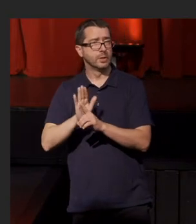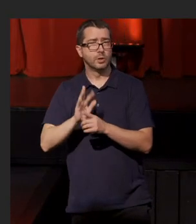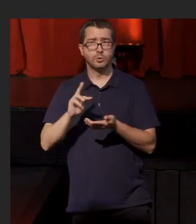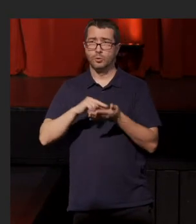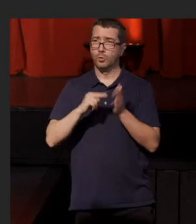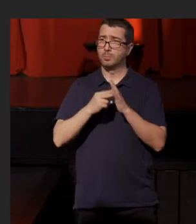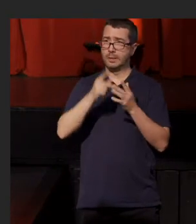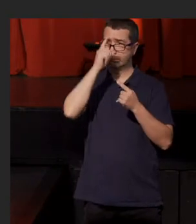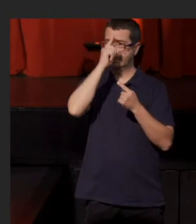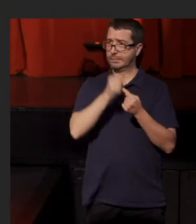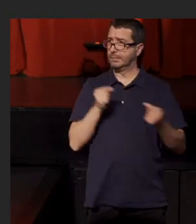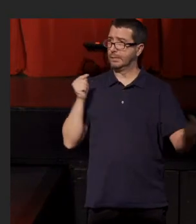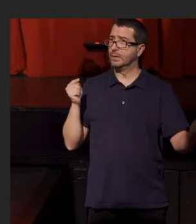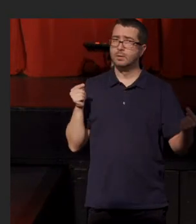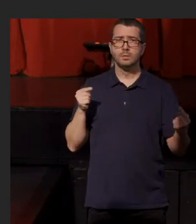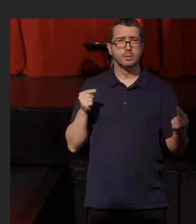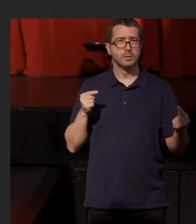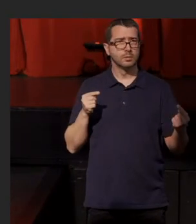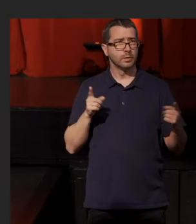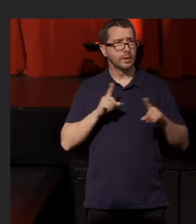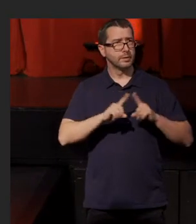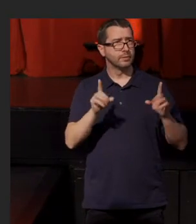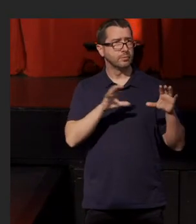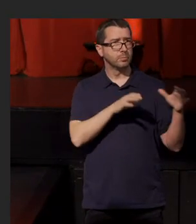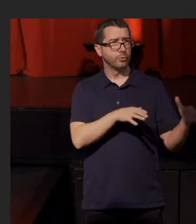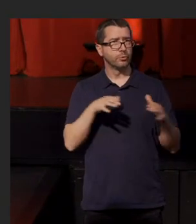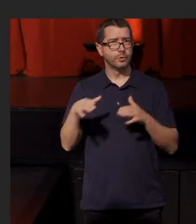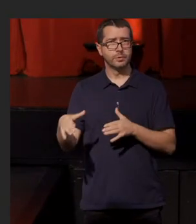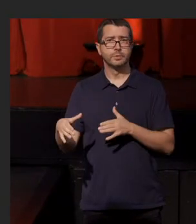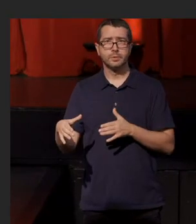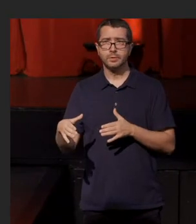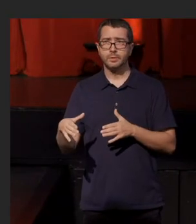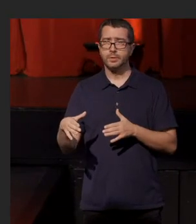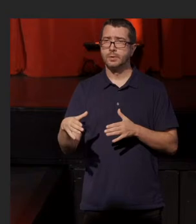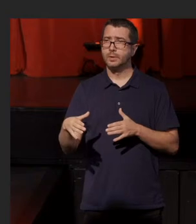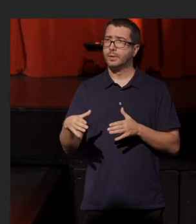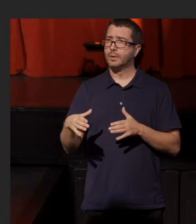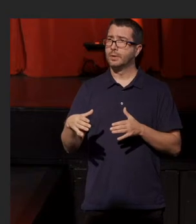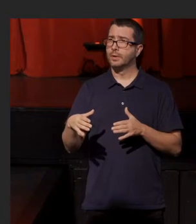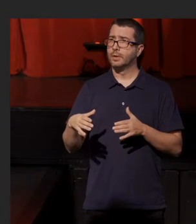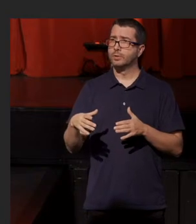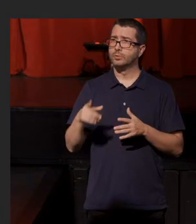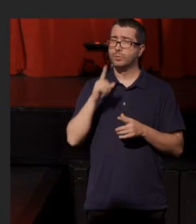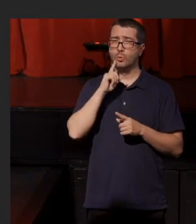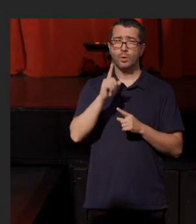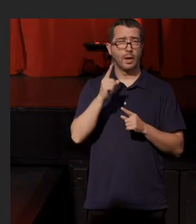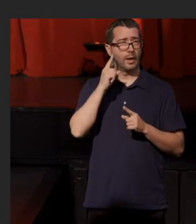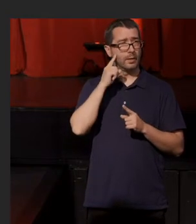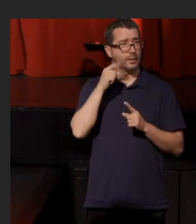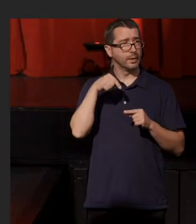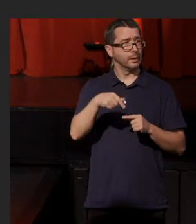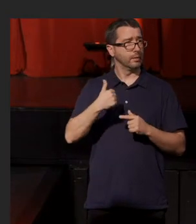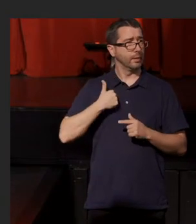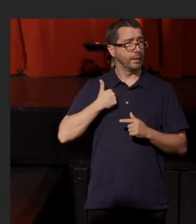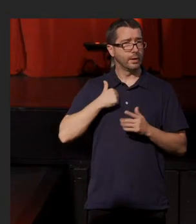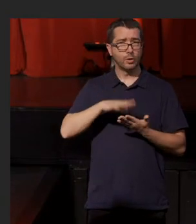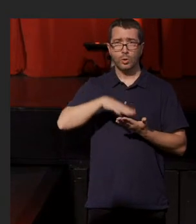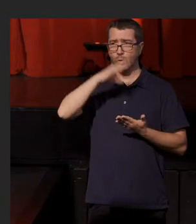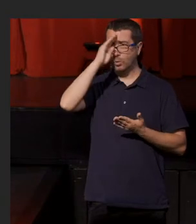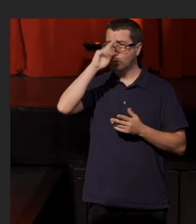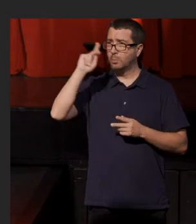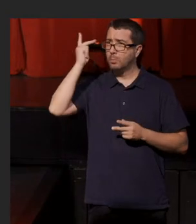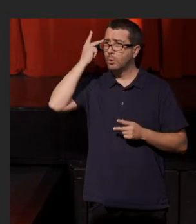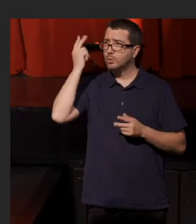cognitive dissonance because they're different parties. And so I think from the very core of how we learn about politics in Canada and how